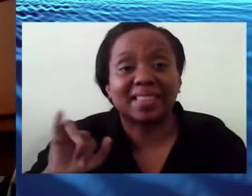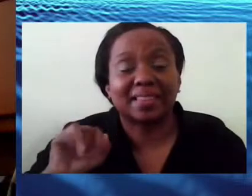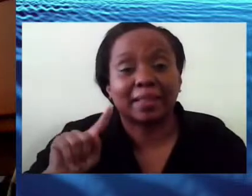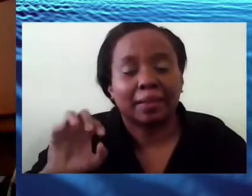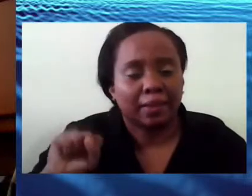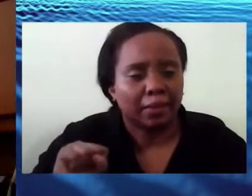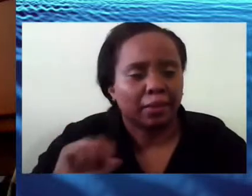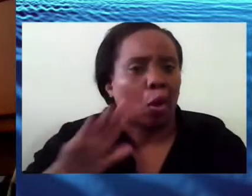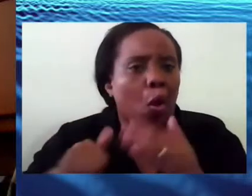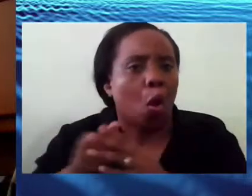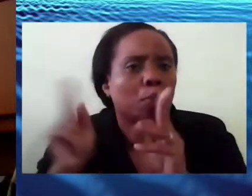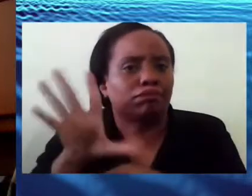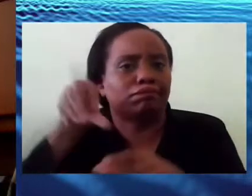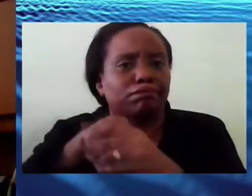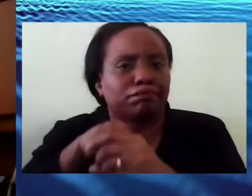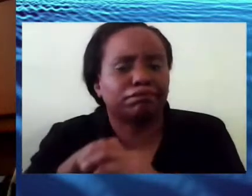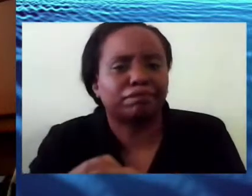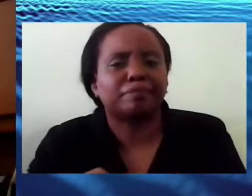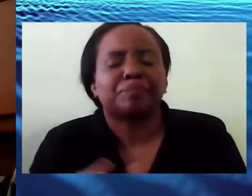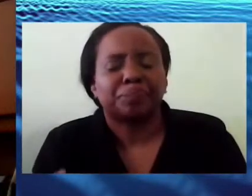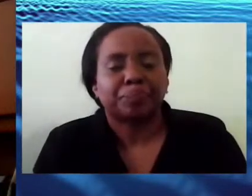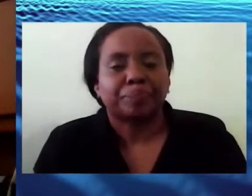our airspace. And so